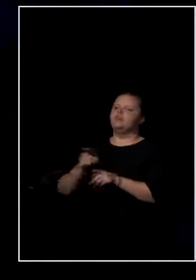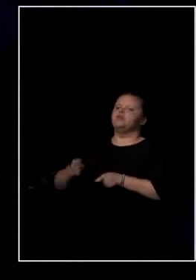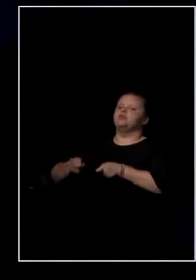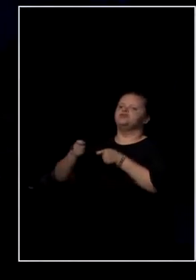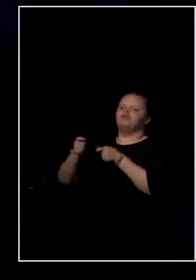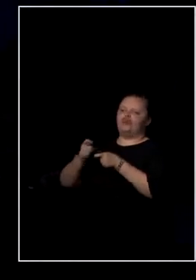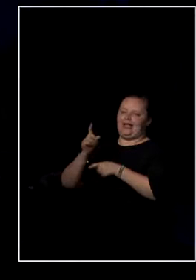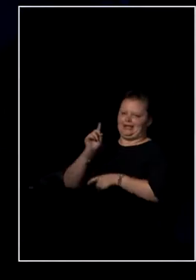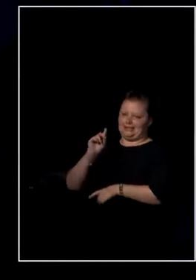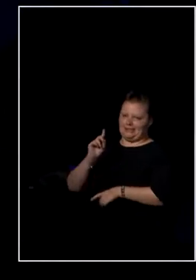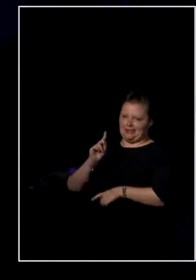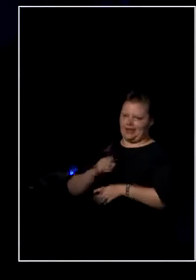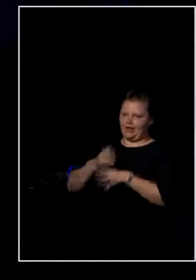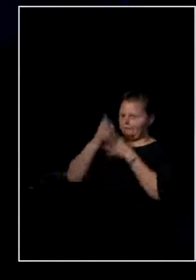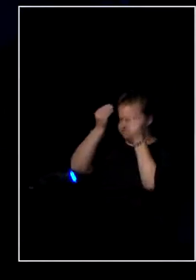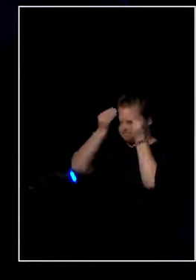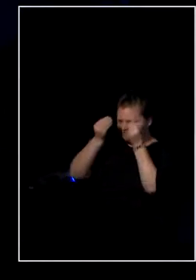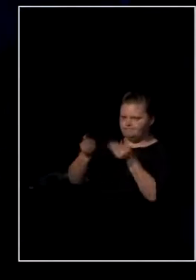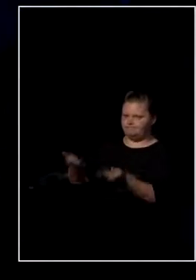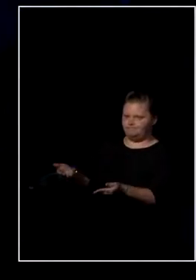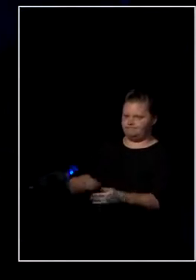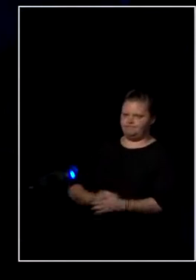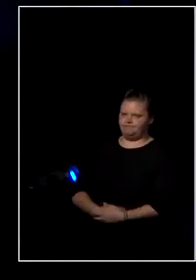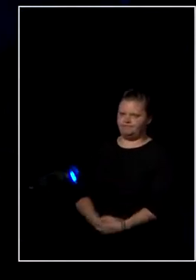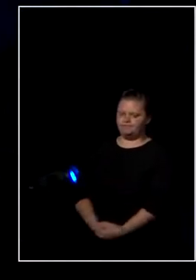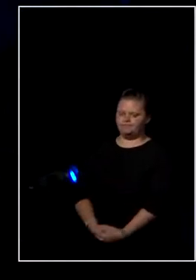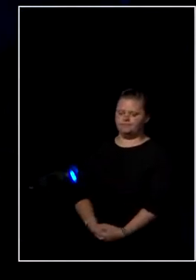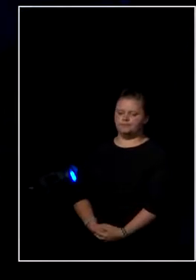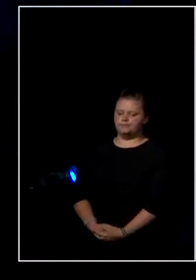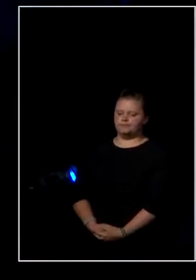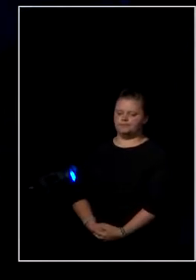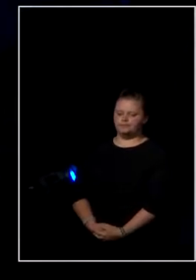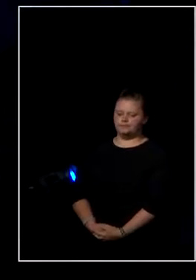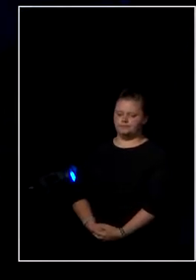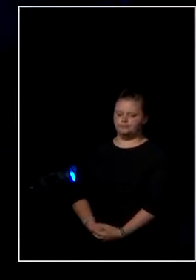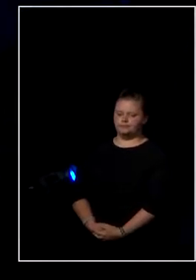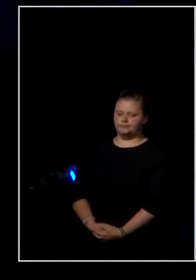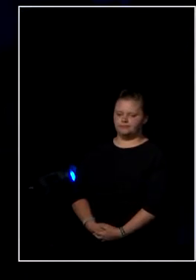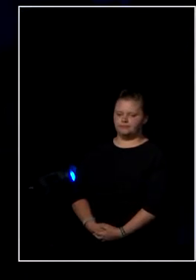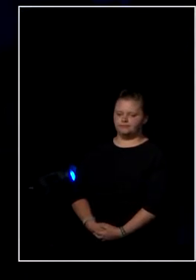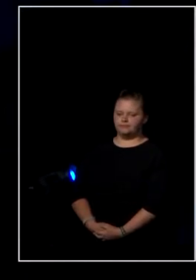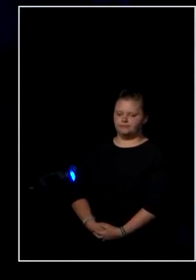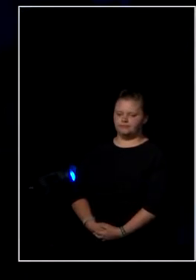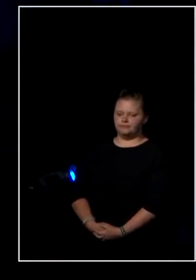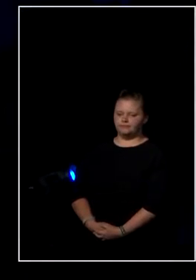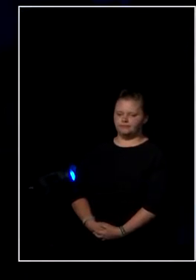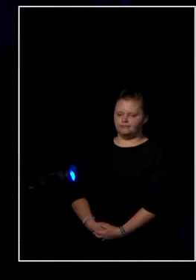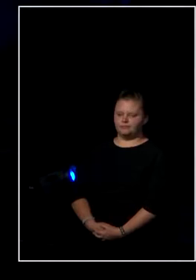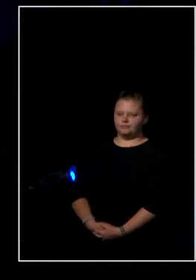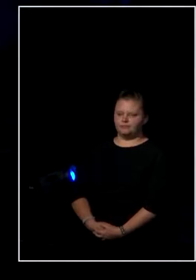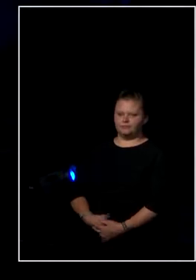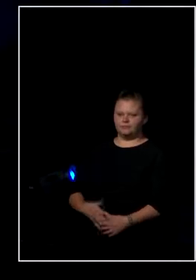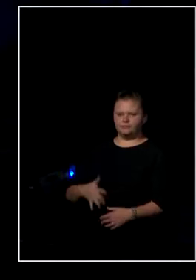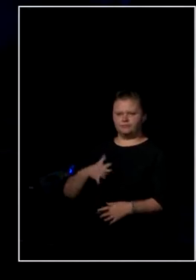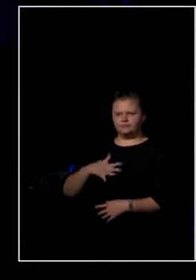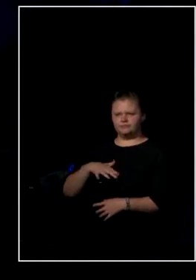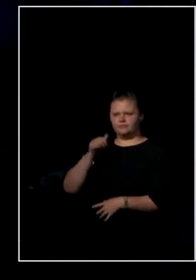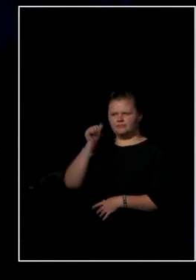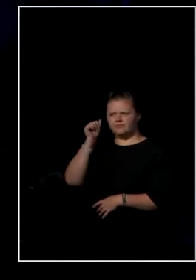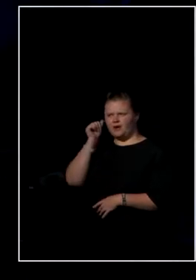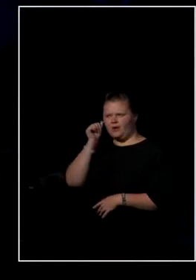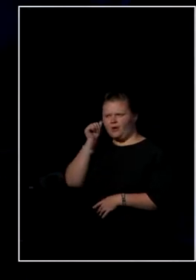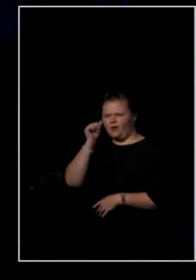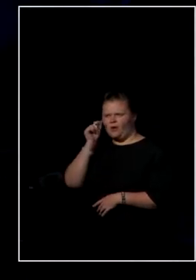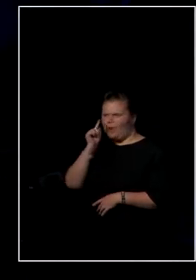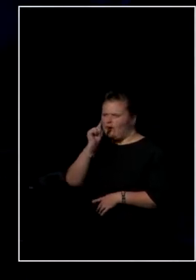in our conversation, if you'd like to know that. I want to know... how hard, when you first told